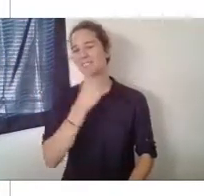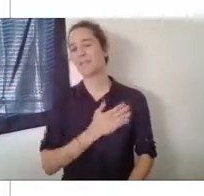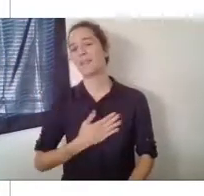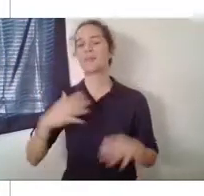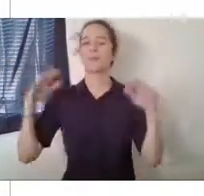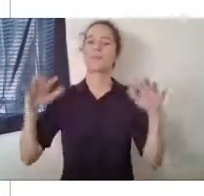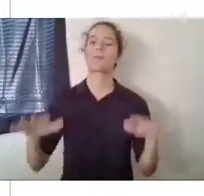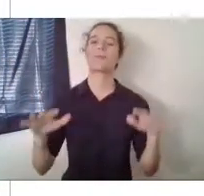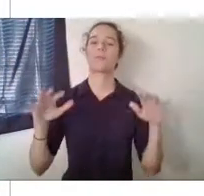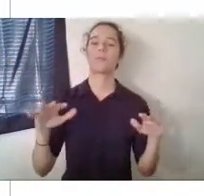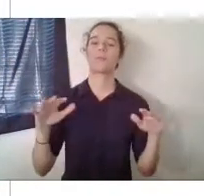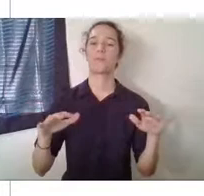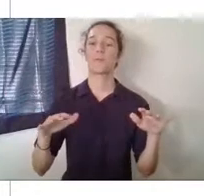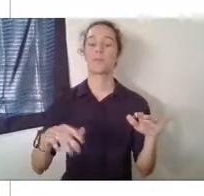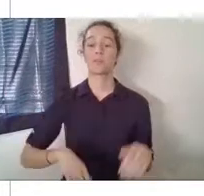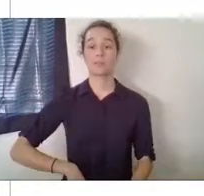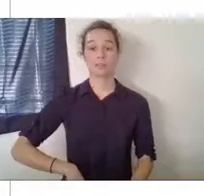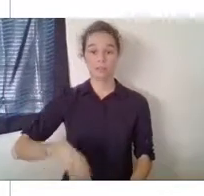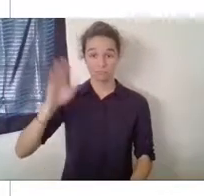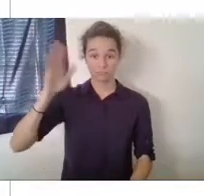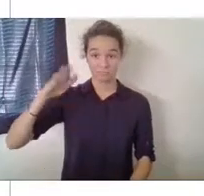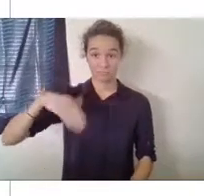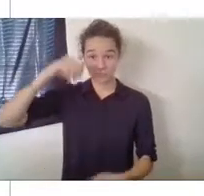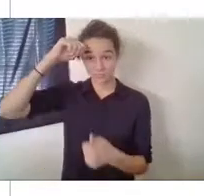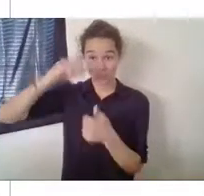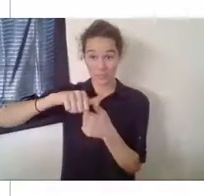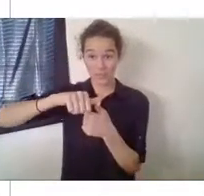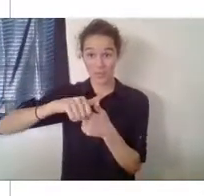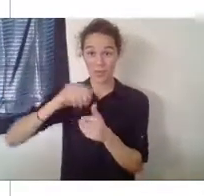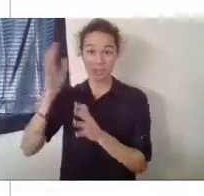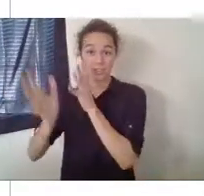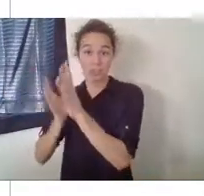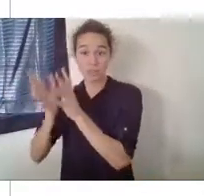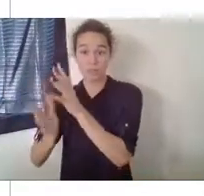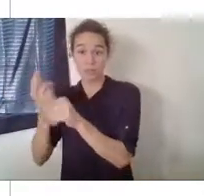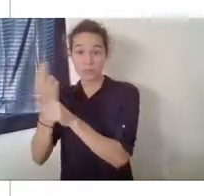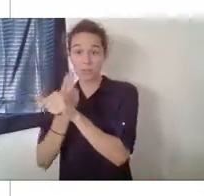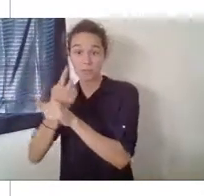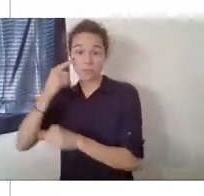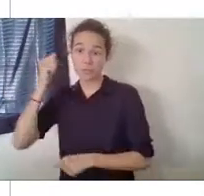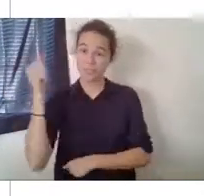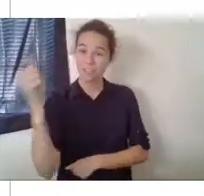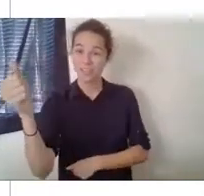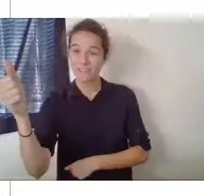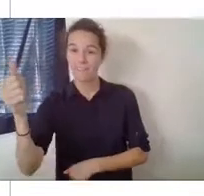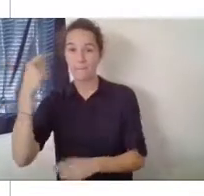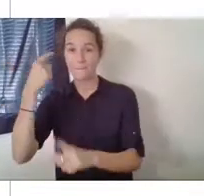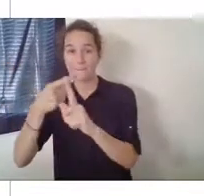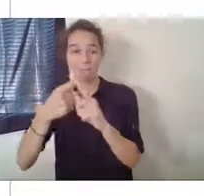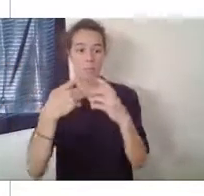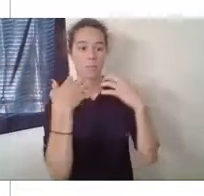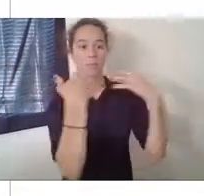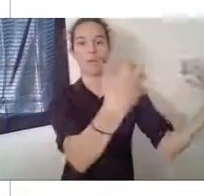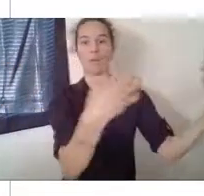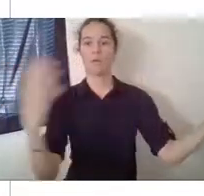Always remember that gestures are there for you and the audience to make a deeper connection. So far, we've talked about the